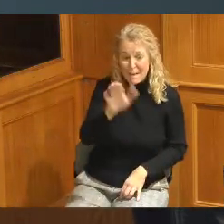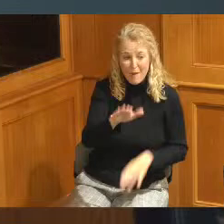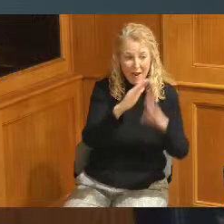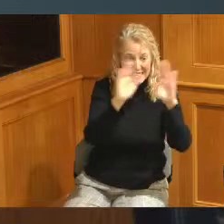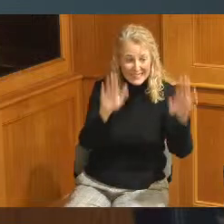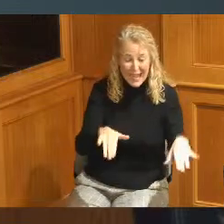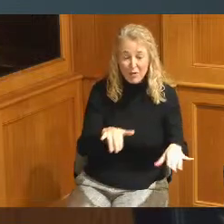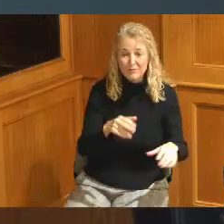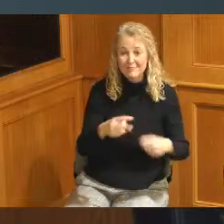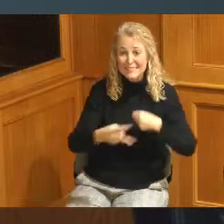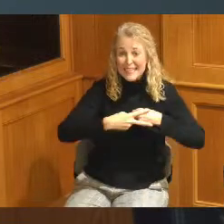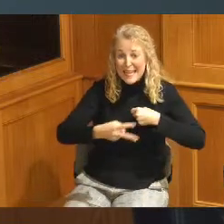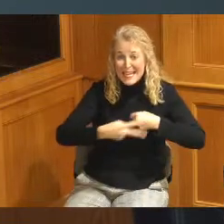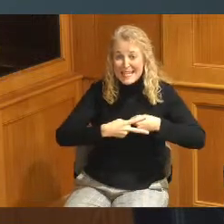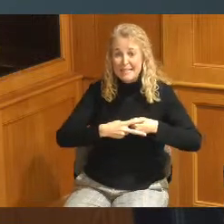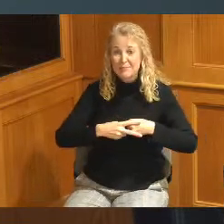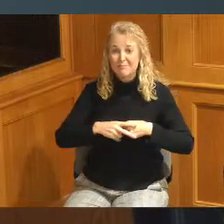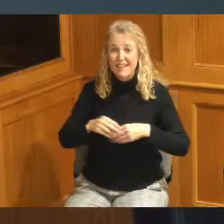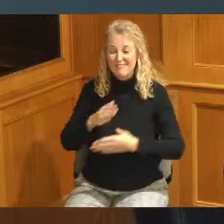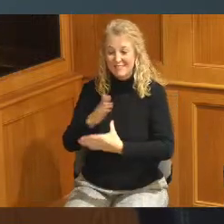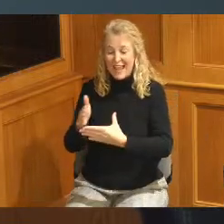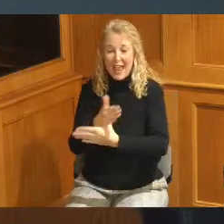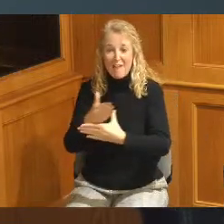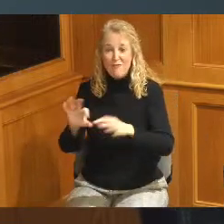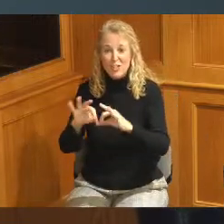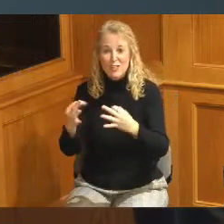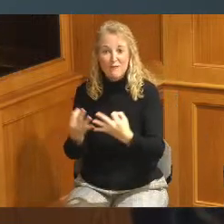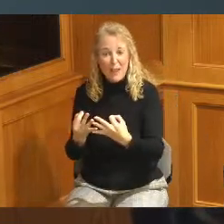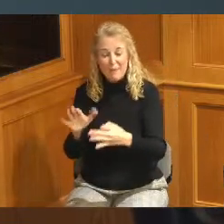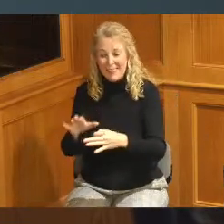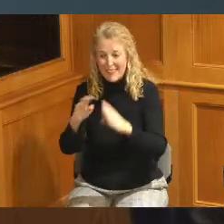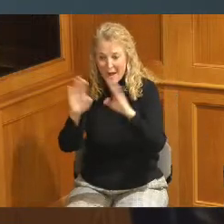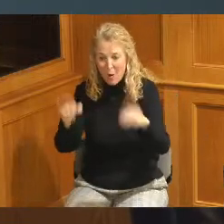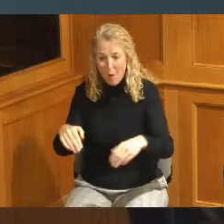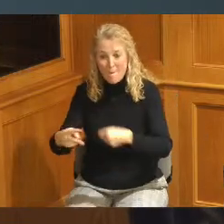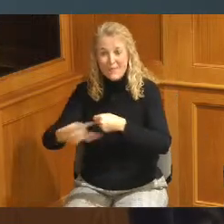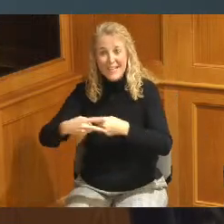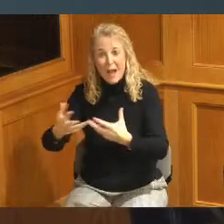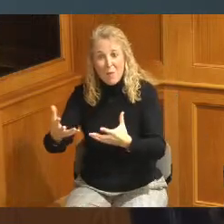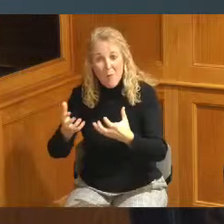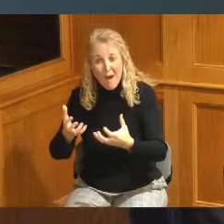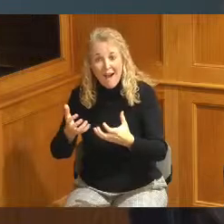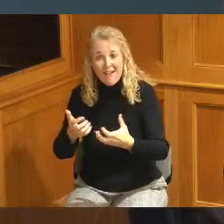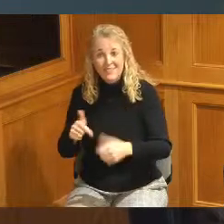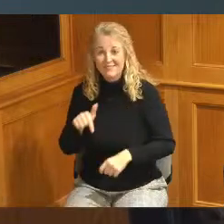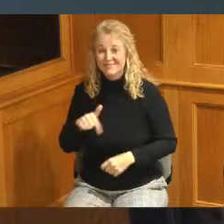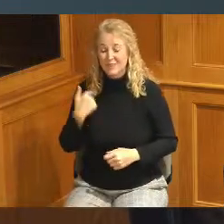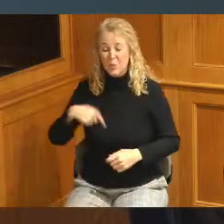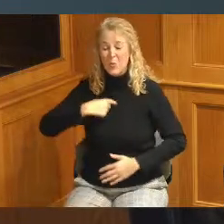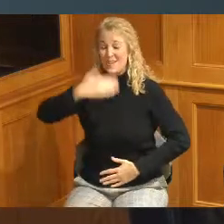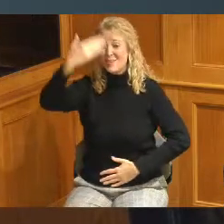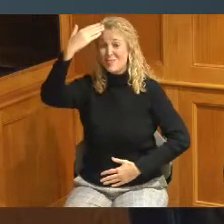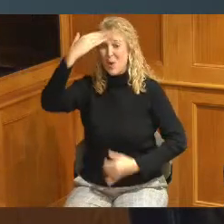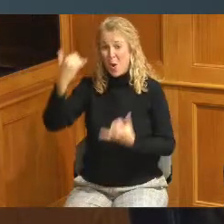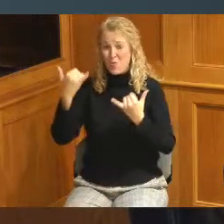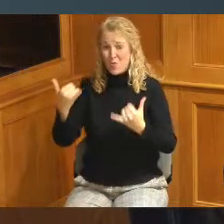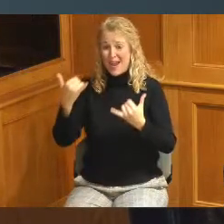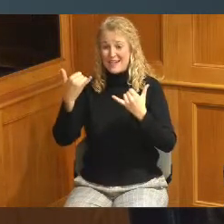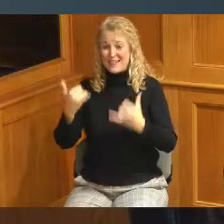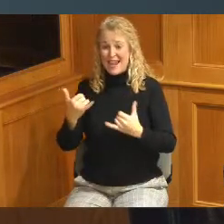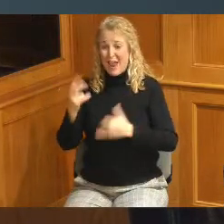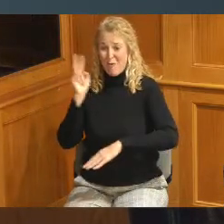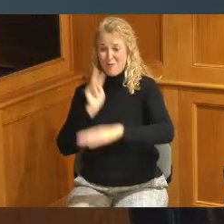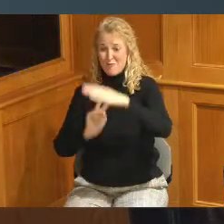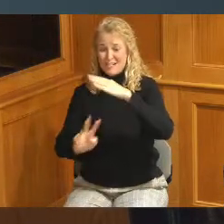house. And a middle-class working family that can't get a break, hold on to their house in this very rocky road and